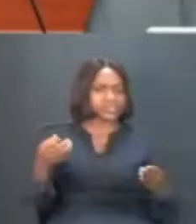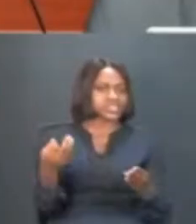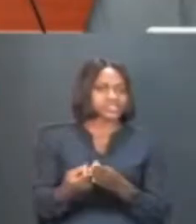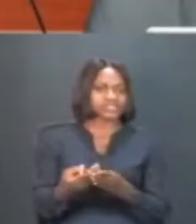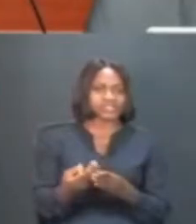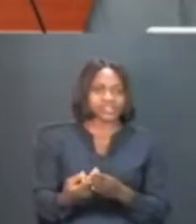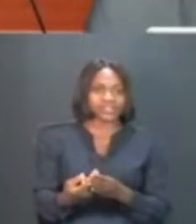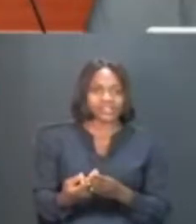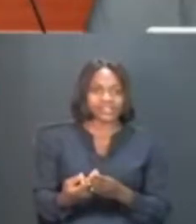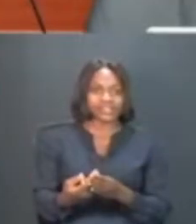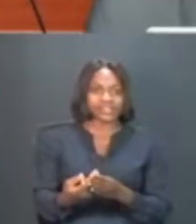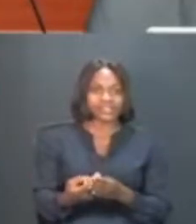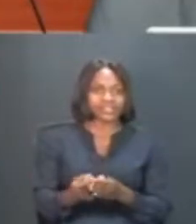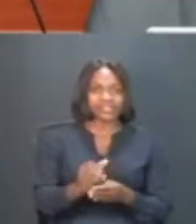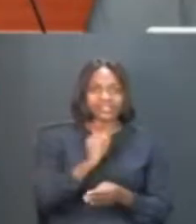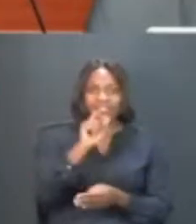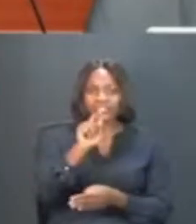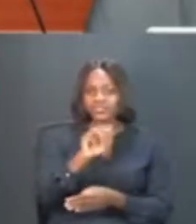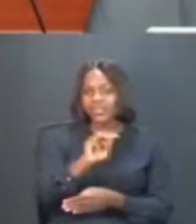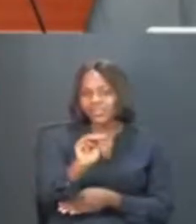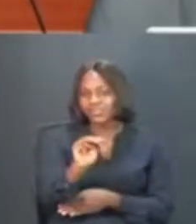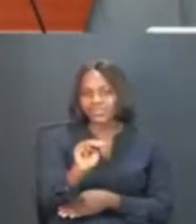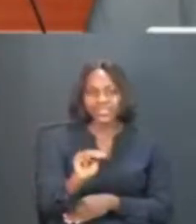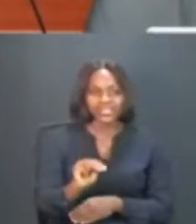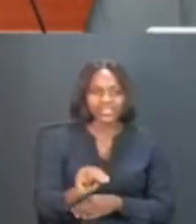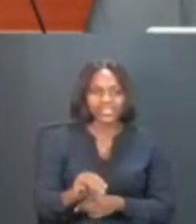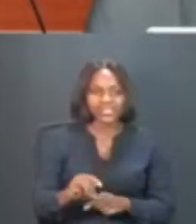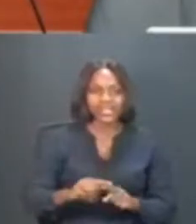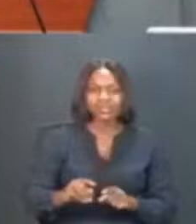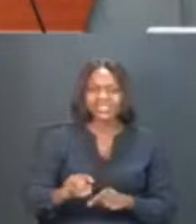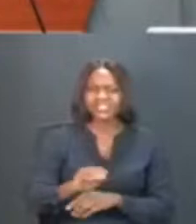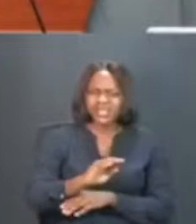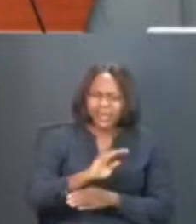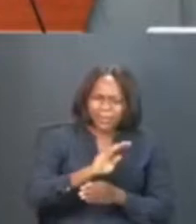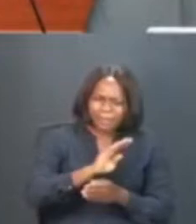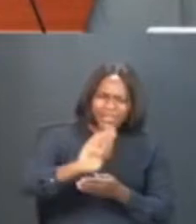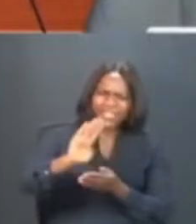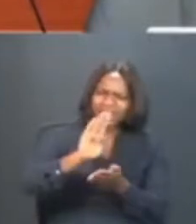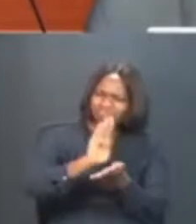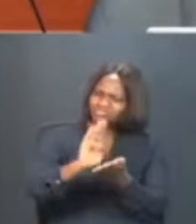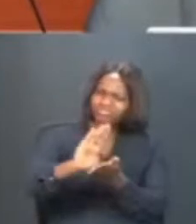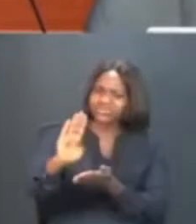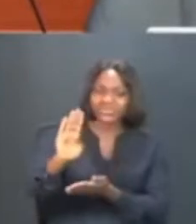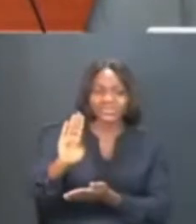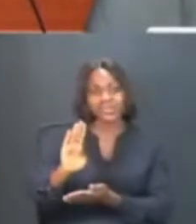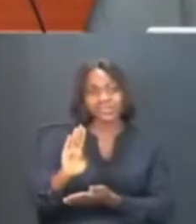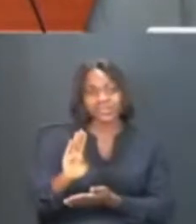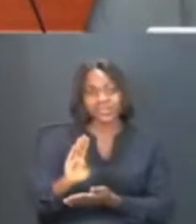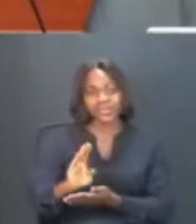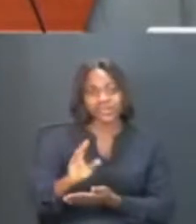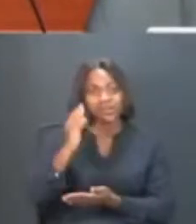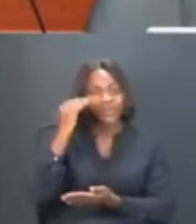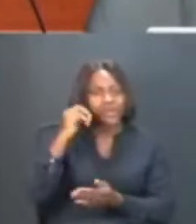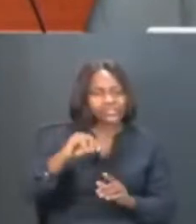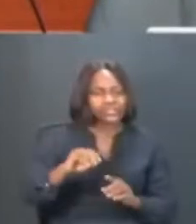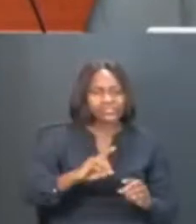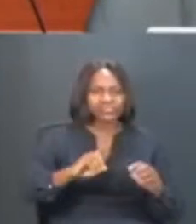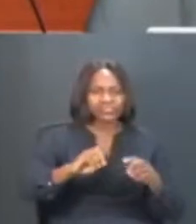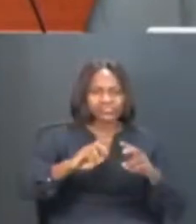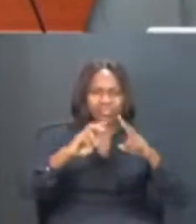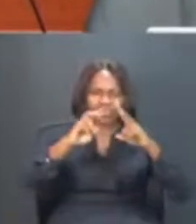not in the 1 millions, but billions of cities, because you need to do serious